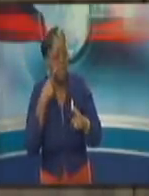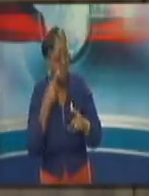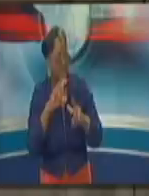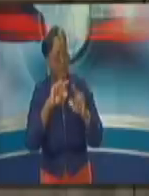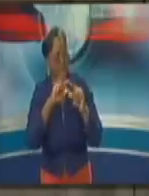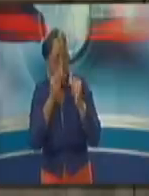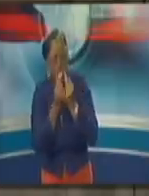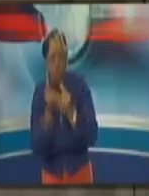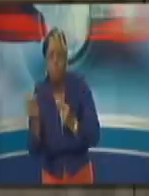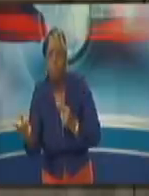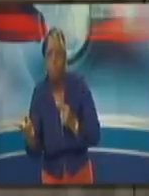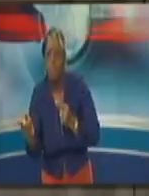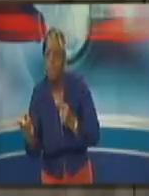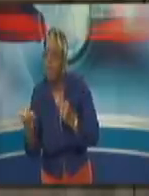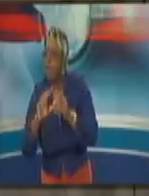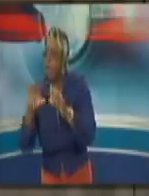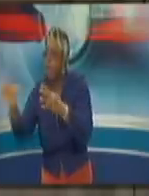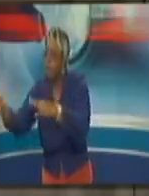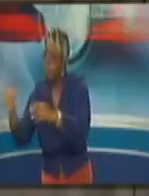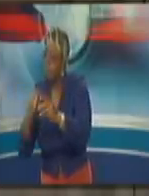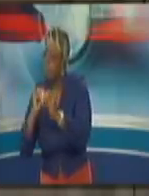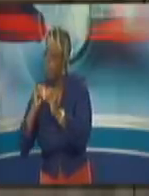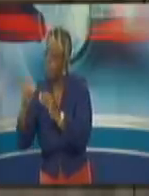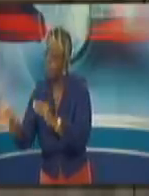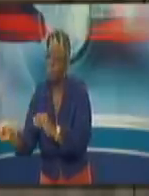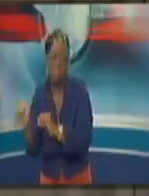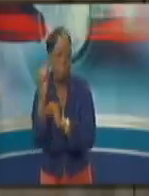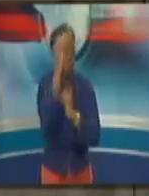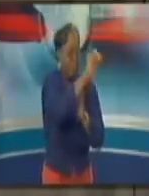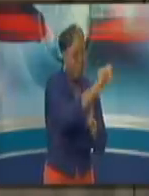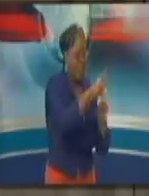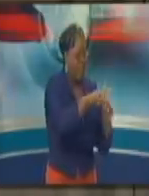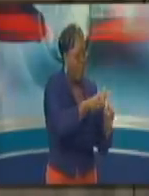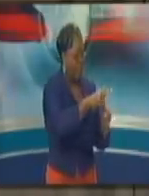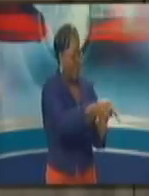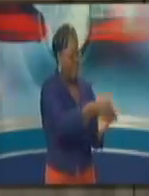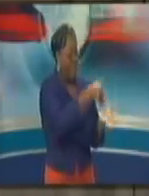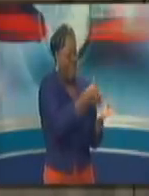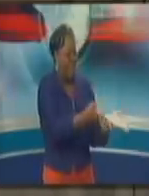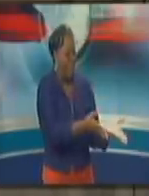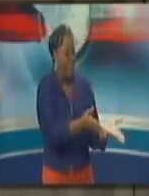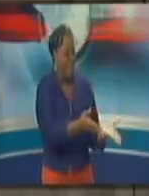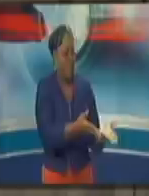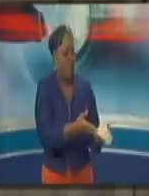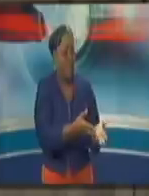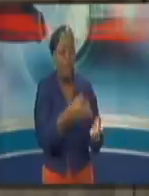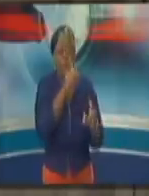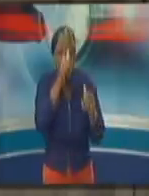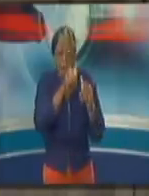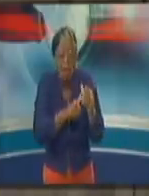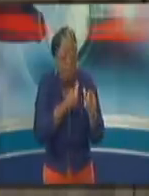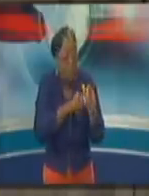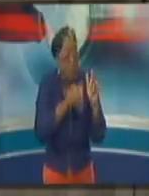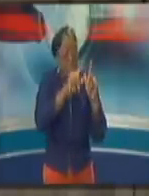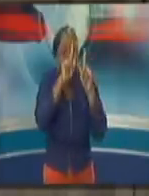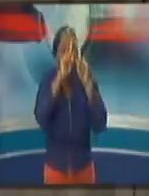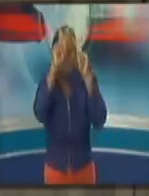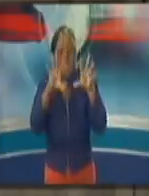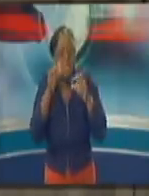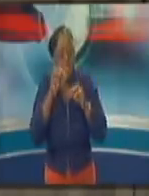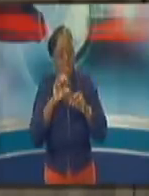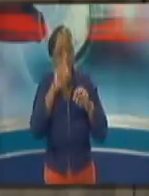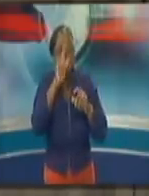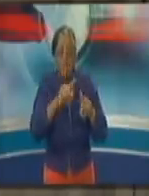weeks, became positive thereafter. So we have to treat every person on their merit based on their individual